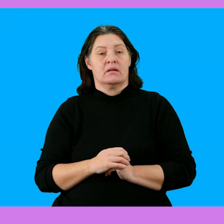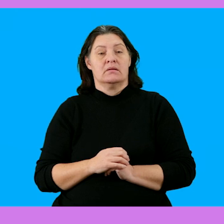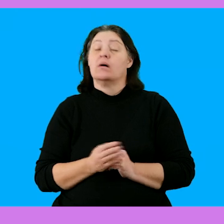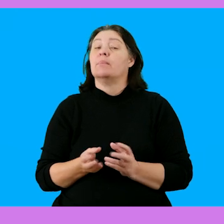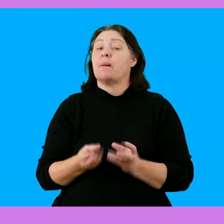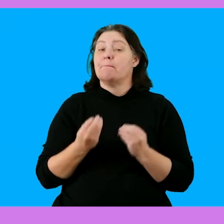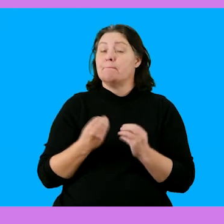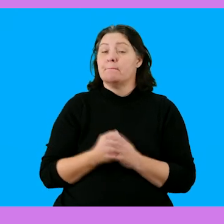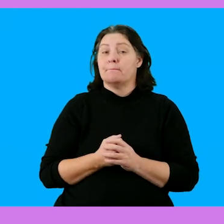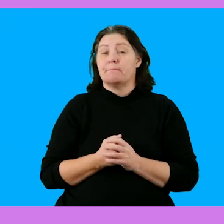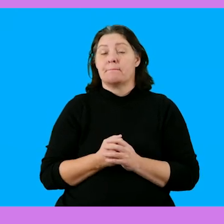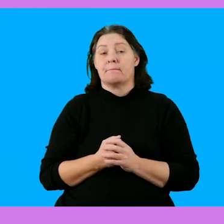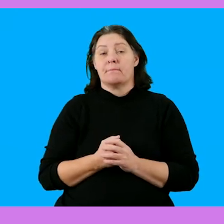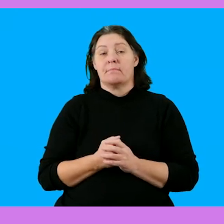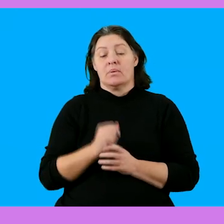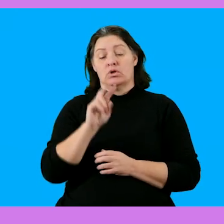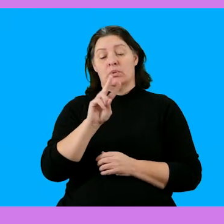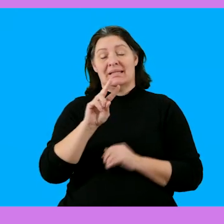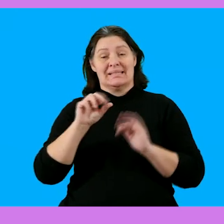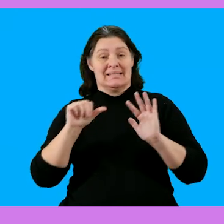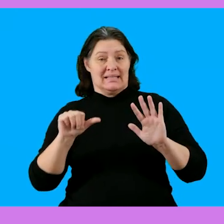Okay, so if I do that, I will get